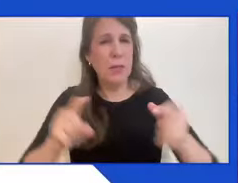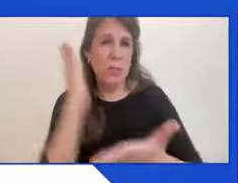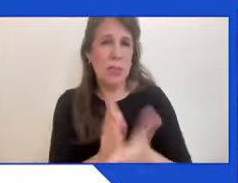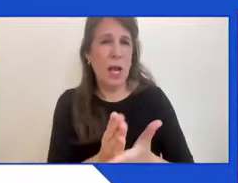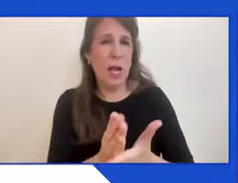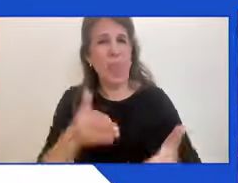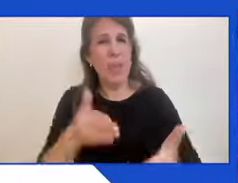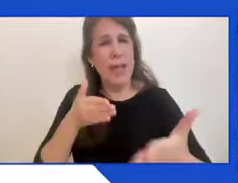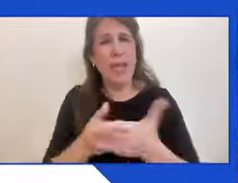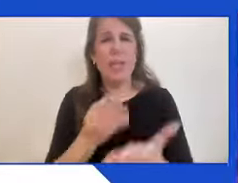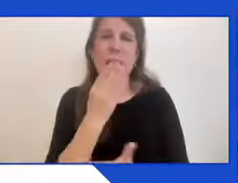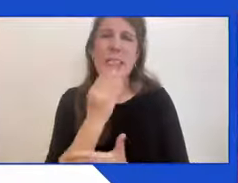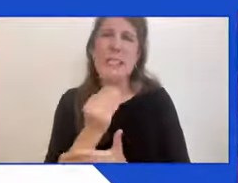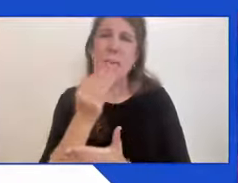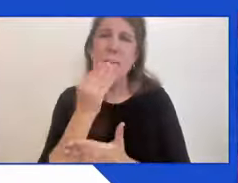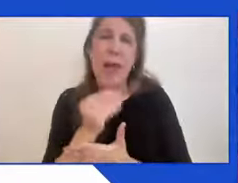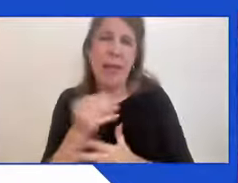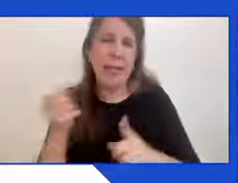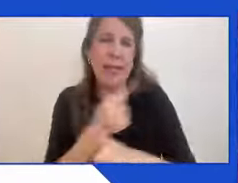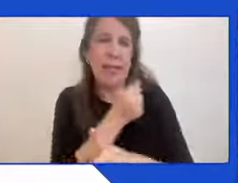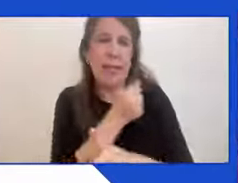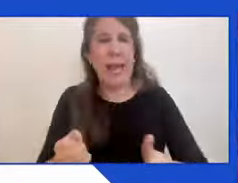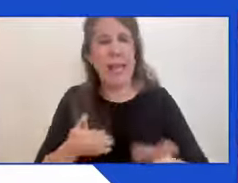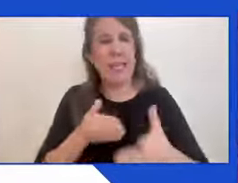and sisters.